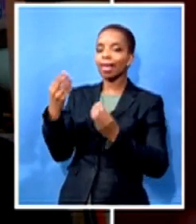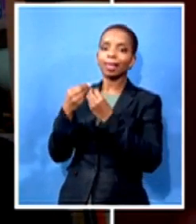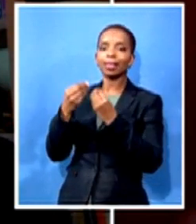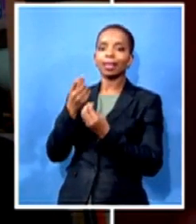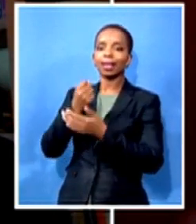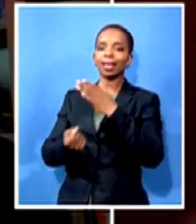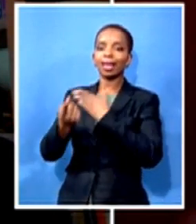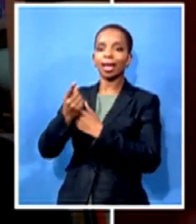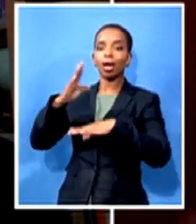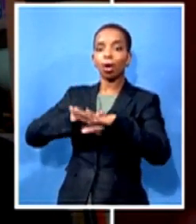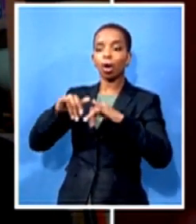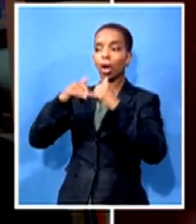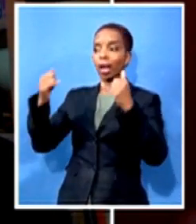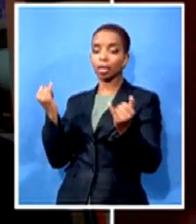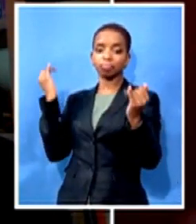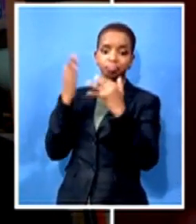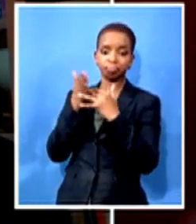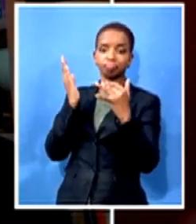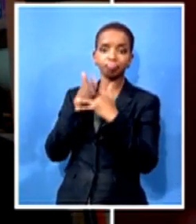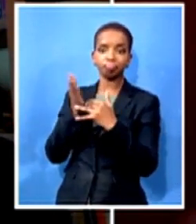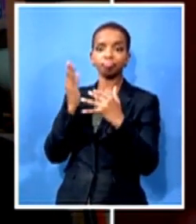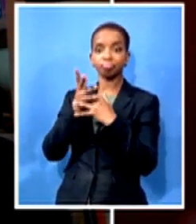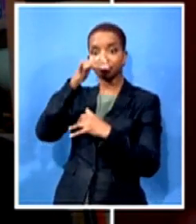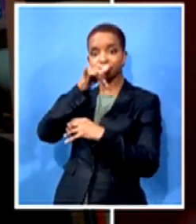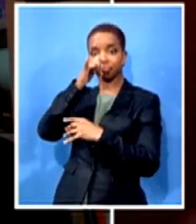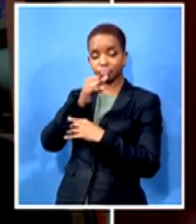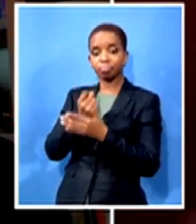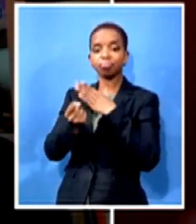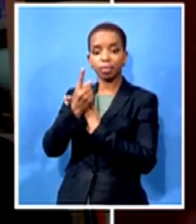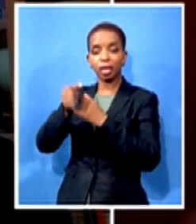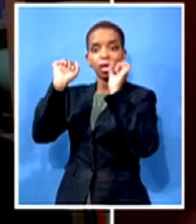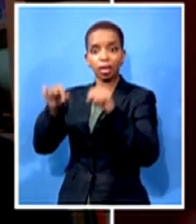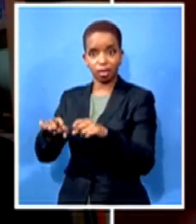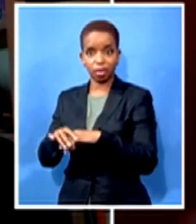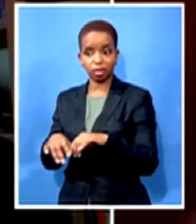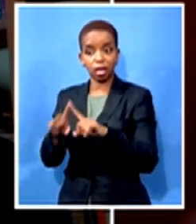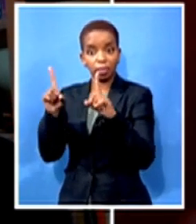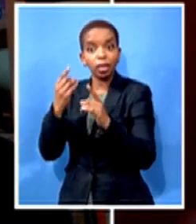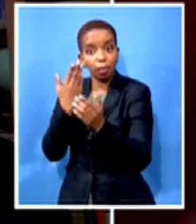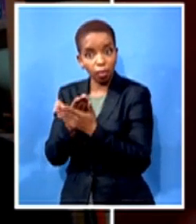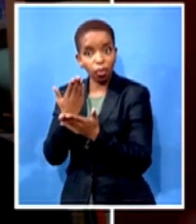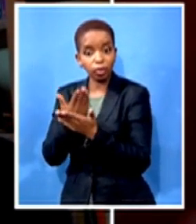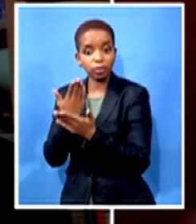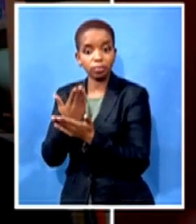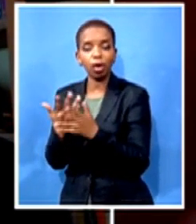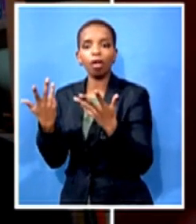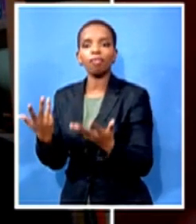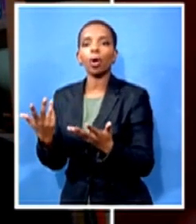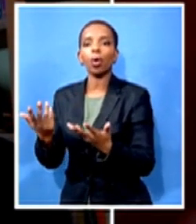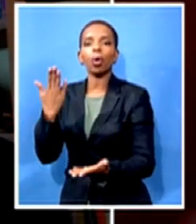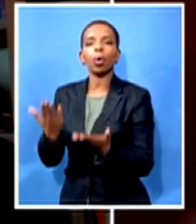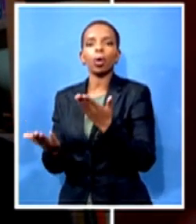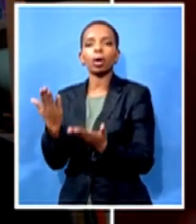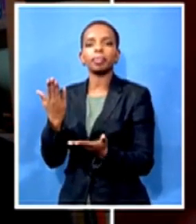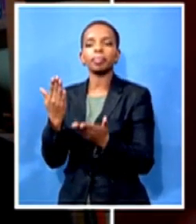vigilant or how possible is it to fall victim to hacking when people are on virtual